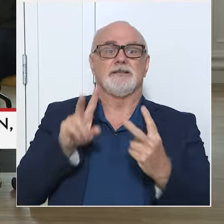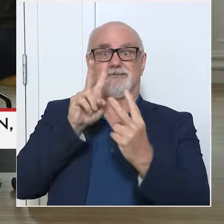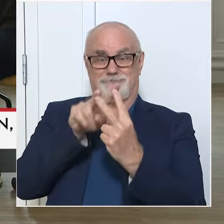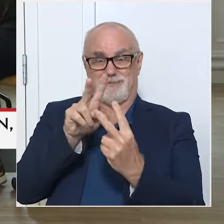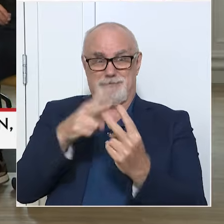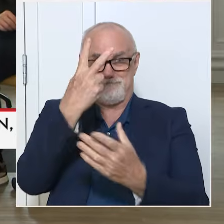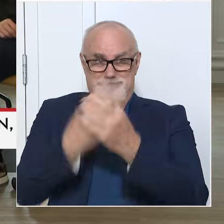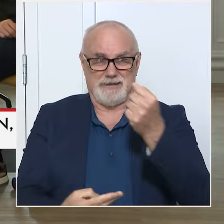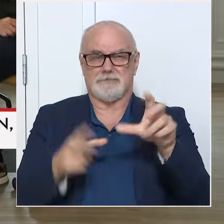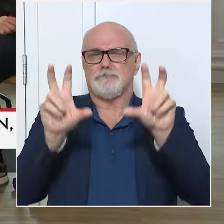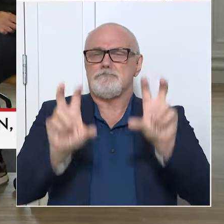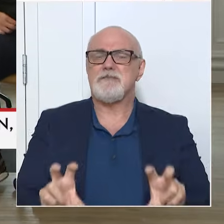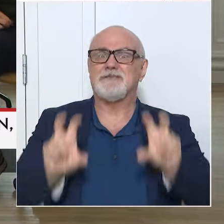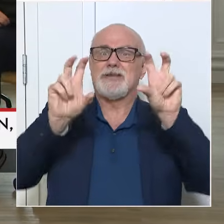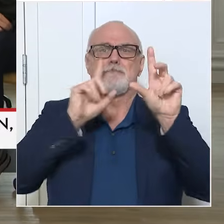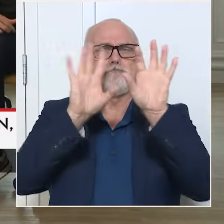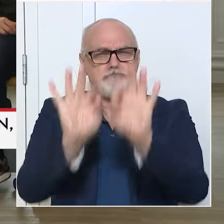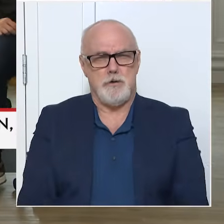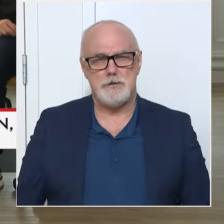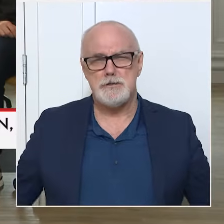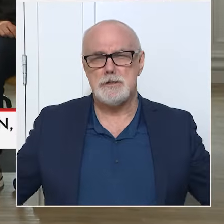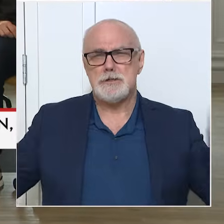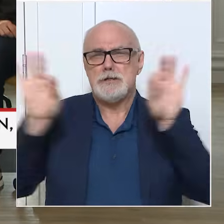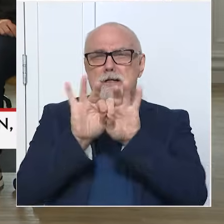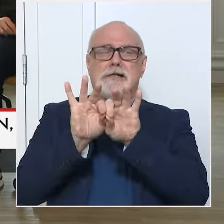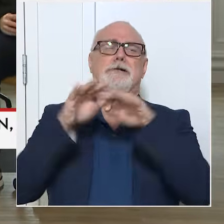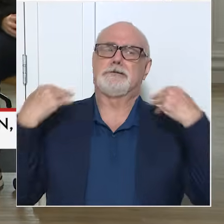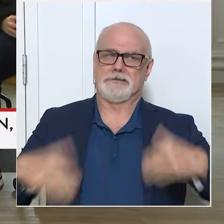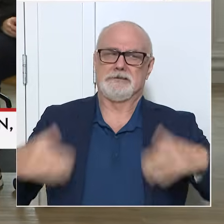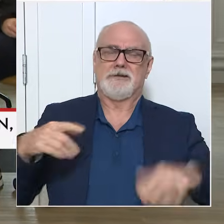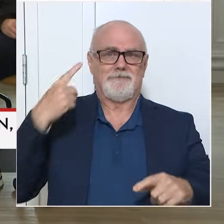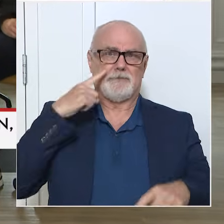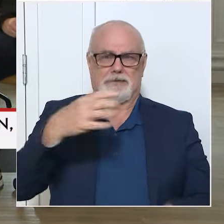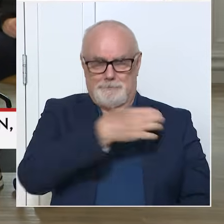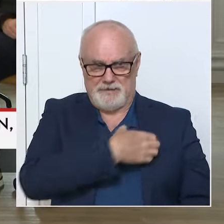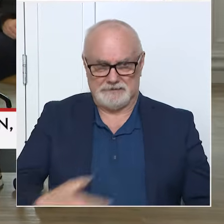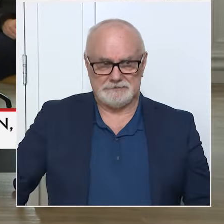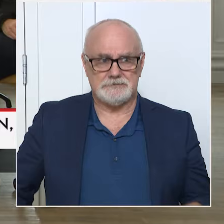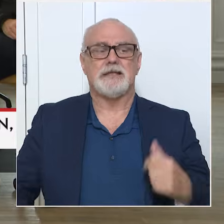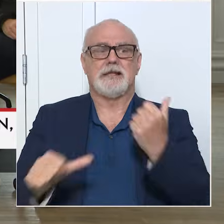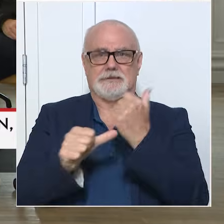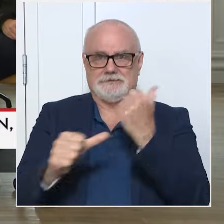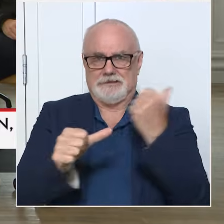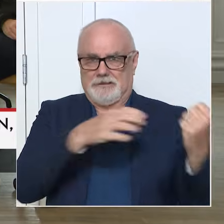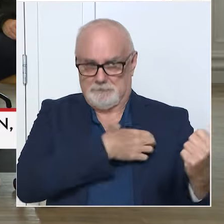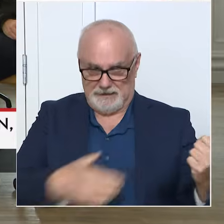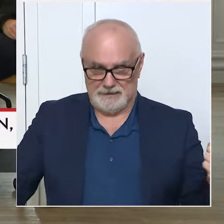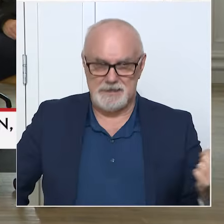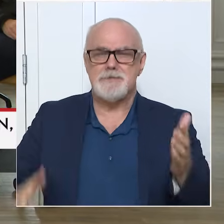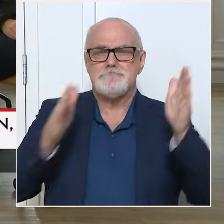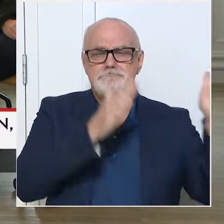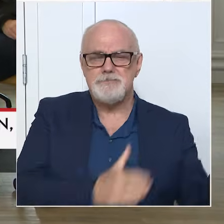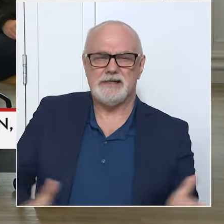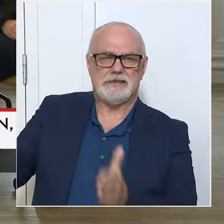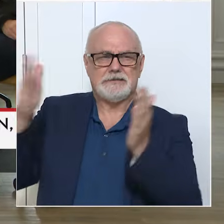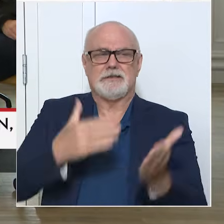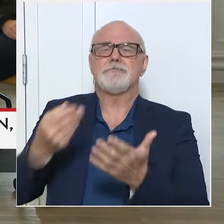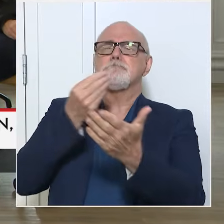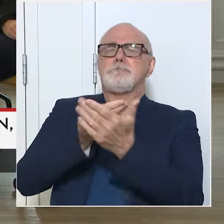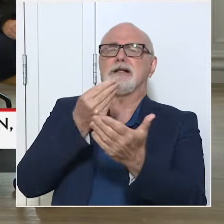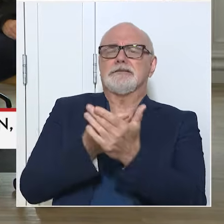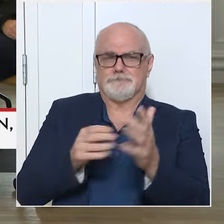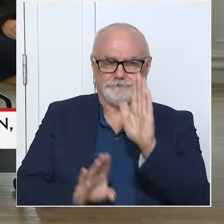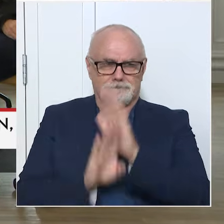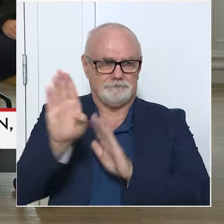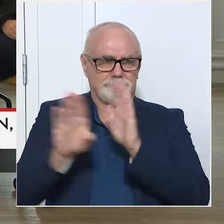in DEMPED, or the Deputy Mayor's Office for Planning and Economic Development, are focused on. Before we get started, I do want